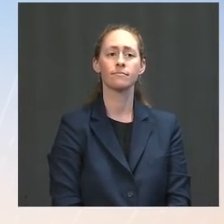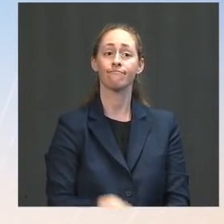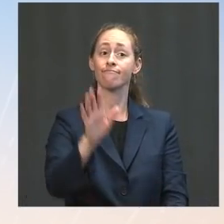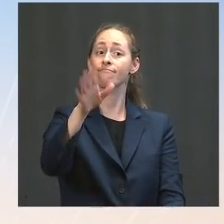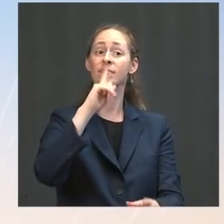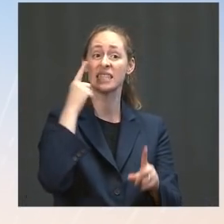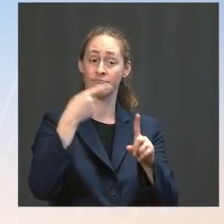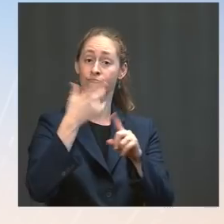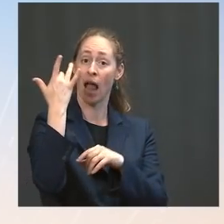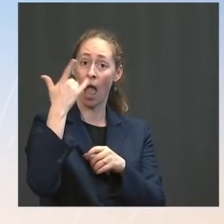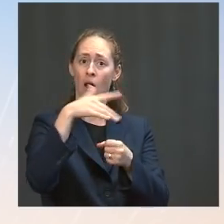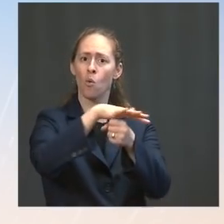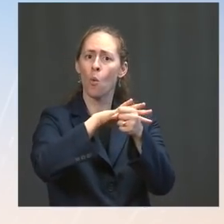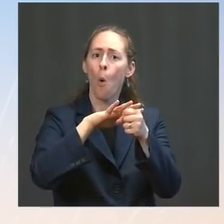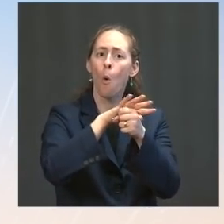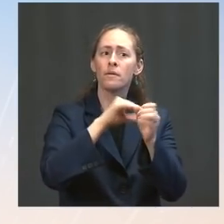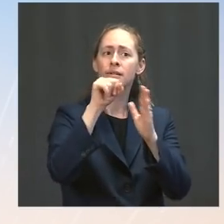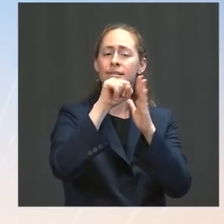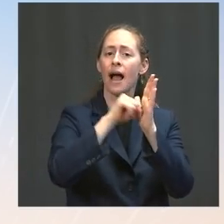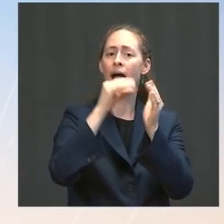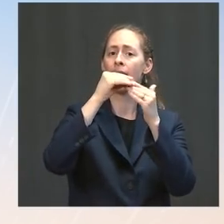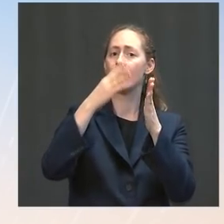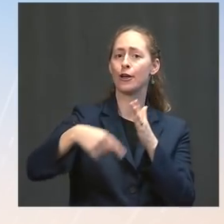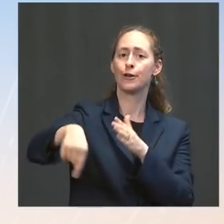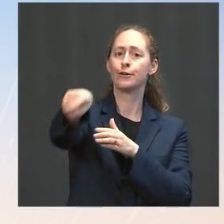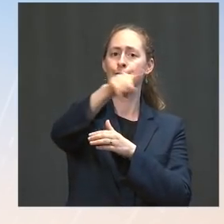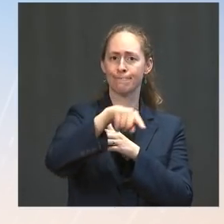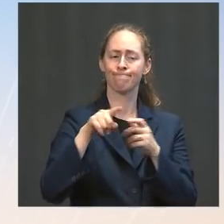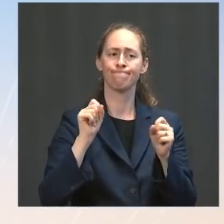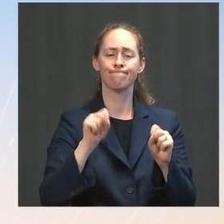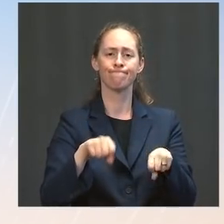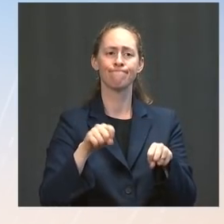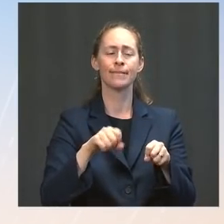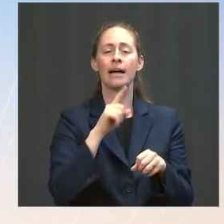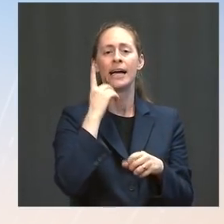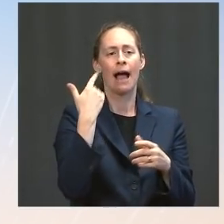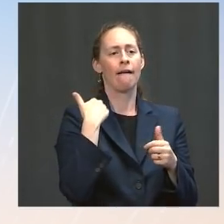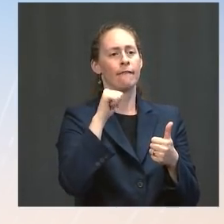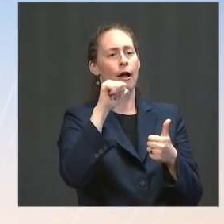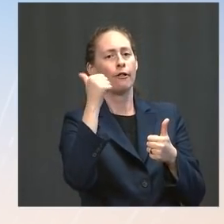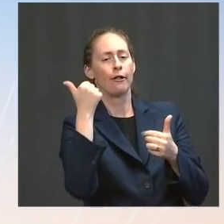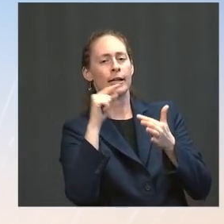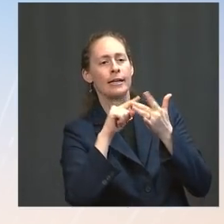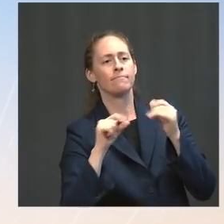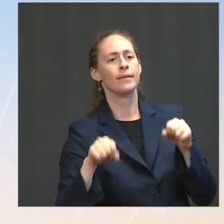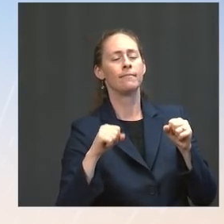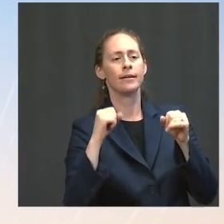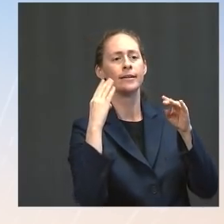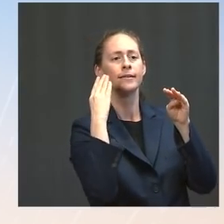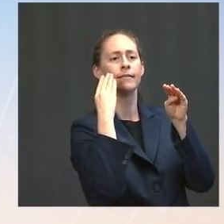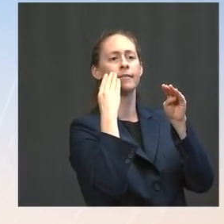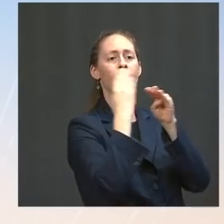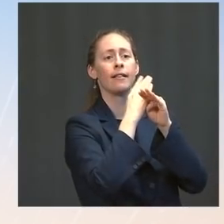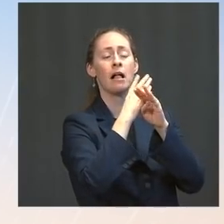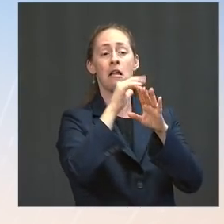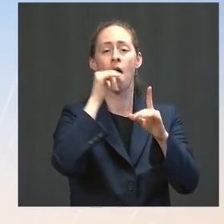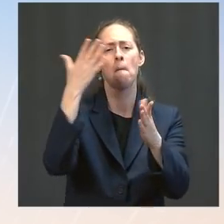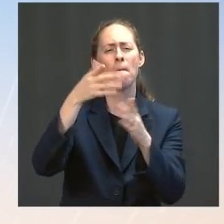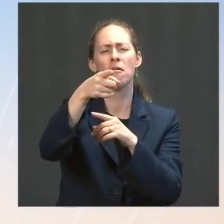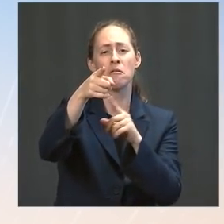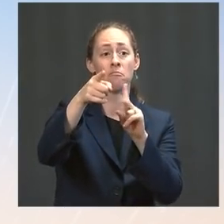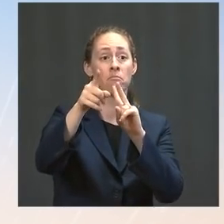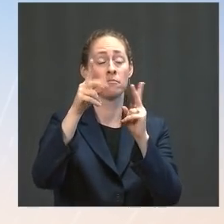Ghani. President Biden has faulted him for not fostering national unity and not putting up much of a fight against the Taliban. There are reports that he fled